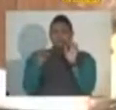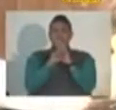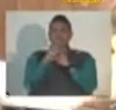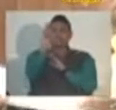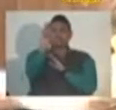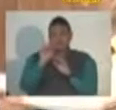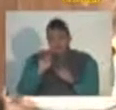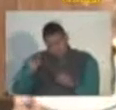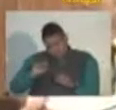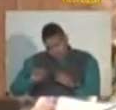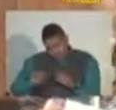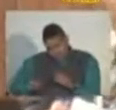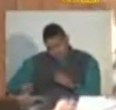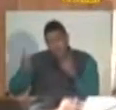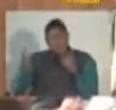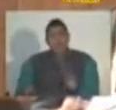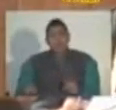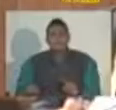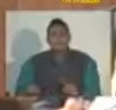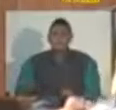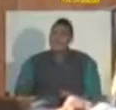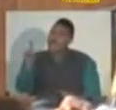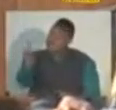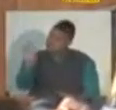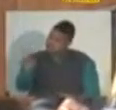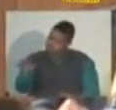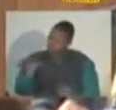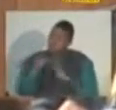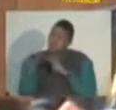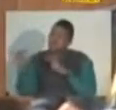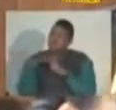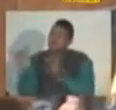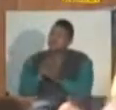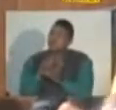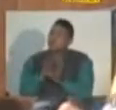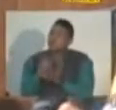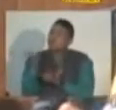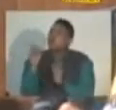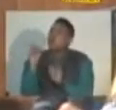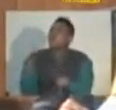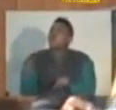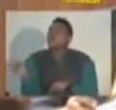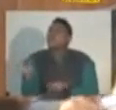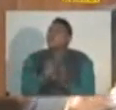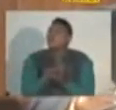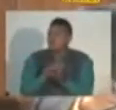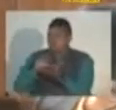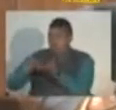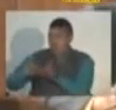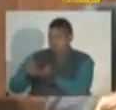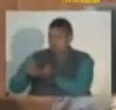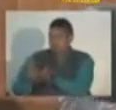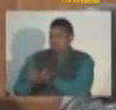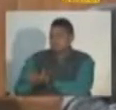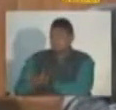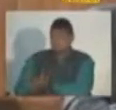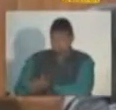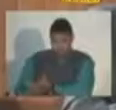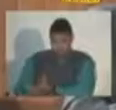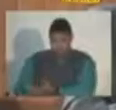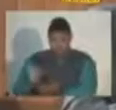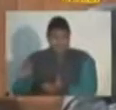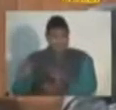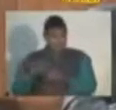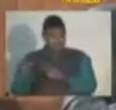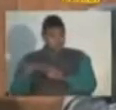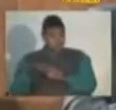test, they are asked to choose the school they would like to attend, Mr. Speaker. And in that